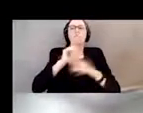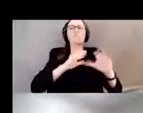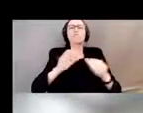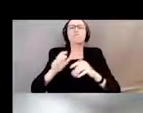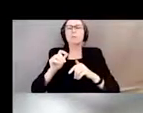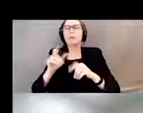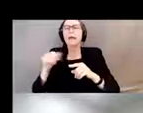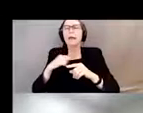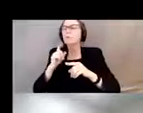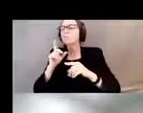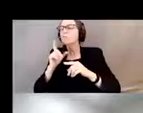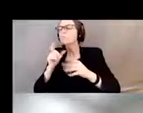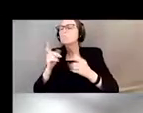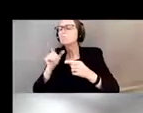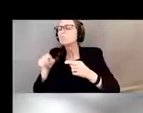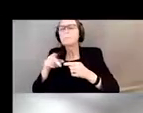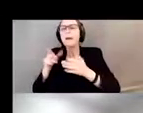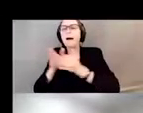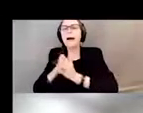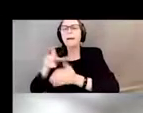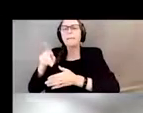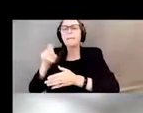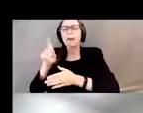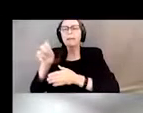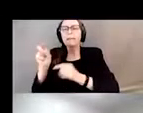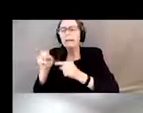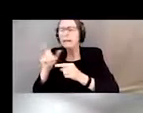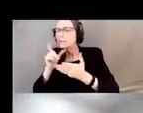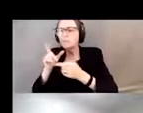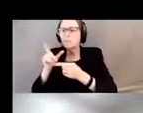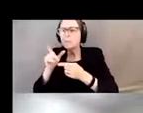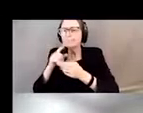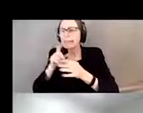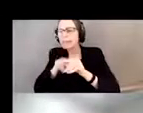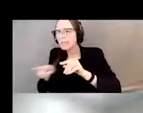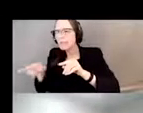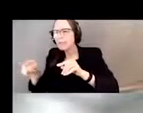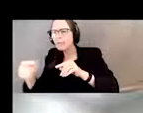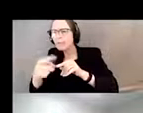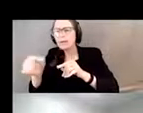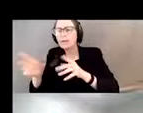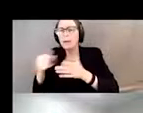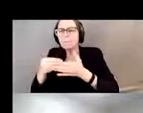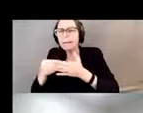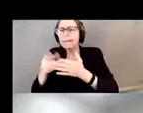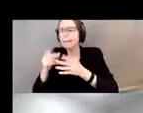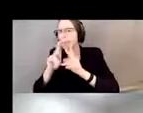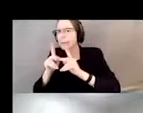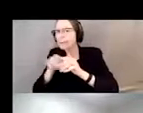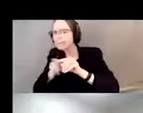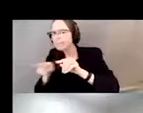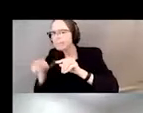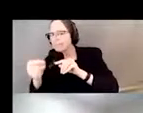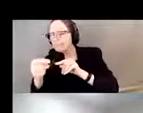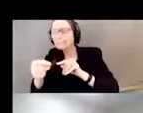Pakistanis as the go-between to get money and weapons and agents into the country in order to help the Afghans overthrow